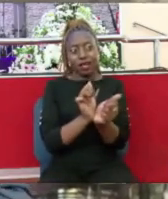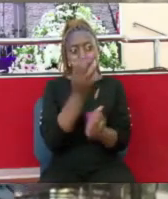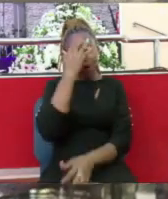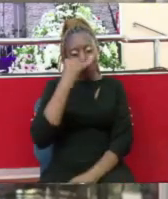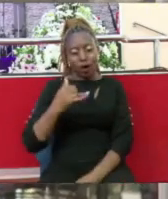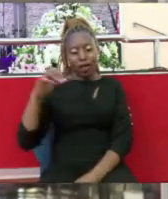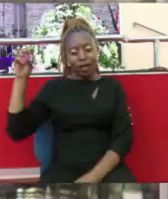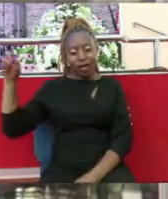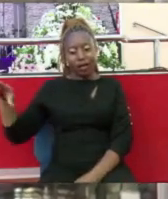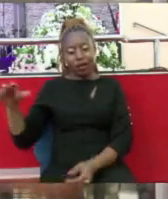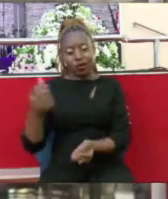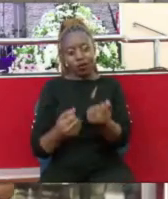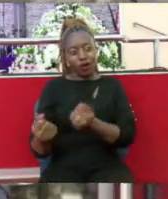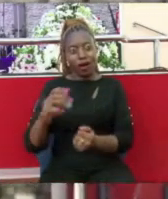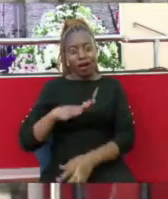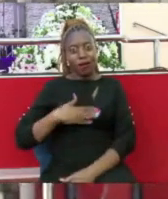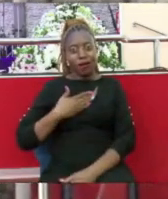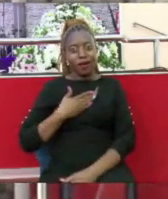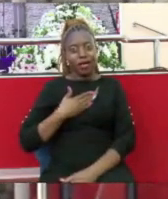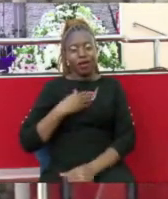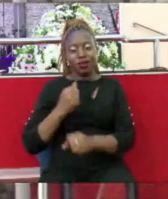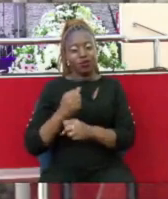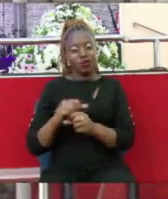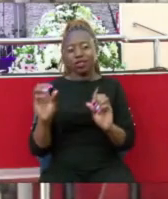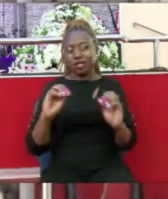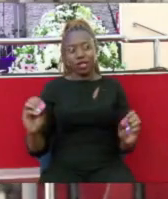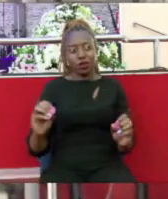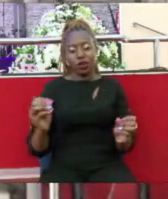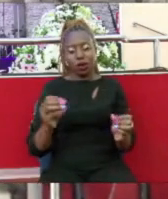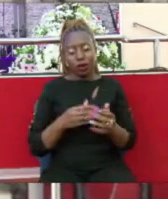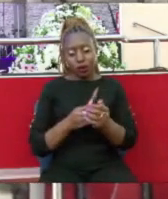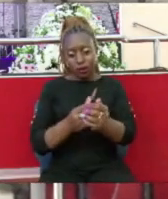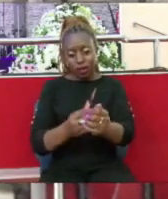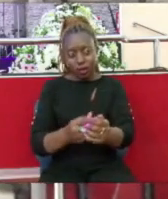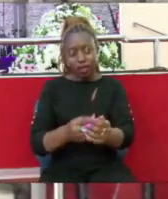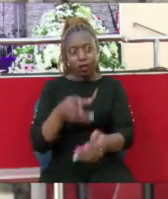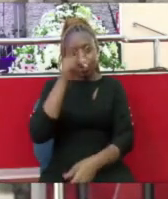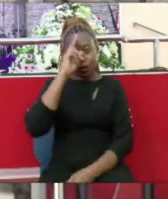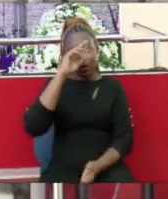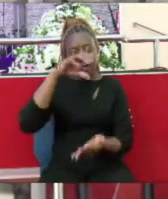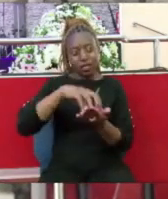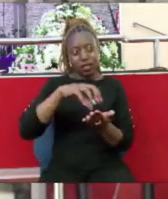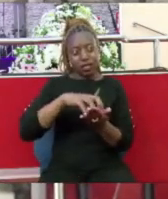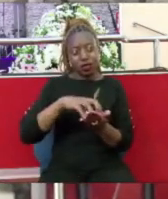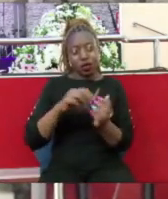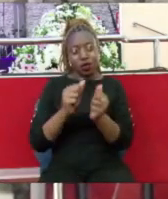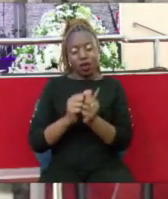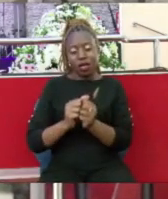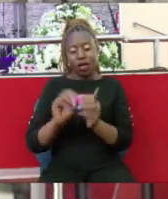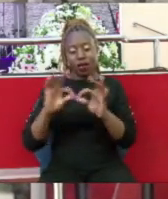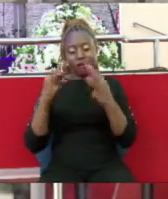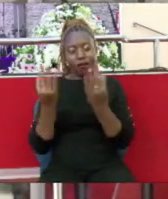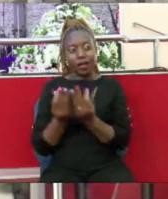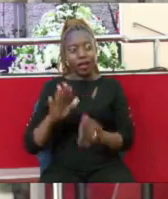gari haikuwa inafanya kazi. And I was taken to the police station. Nikapelekwa katika police station. And I was with my family in the car. Na nilikuwa na familia yangu katika gari. And where I was